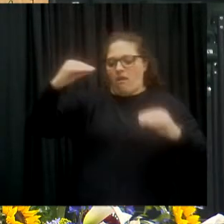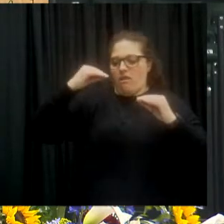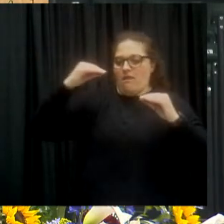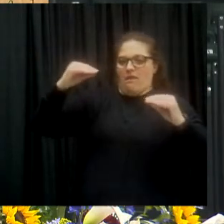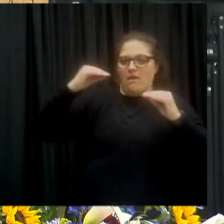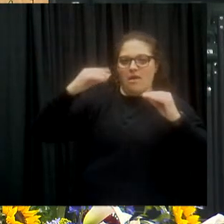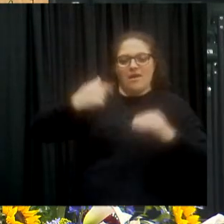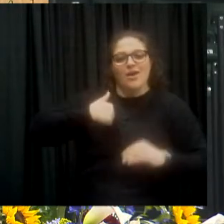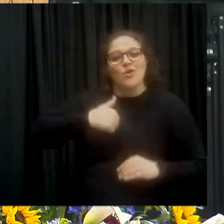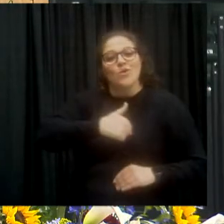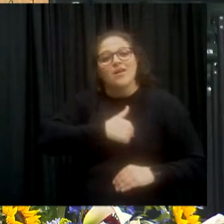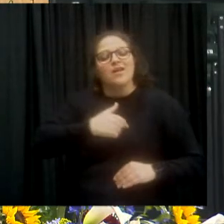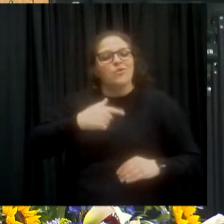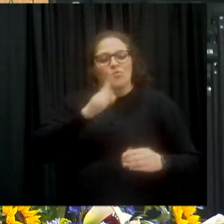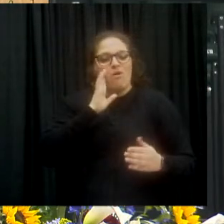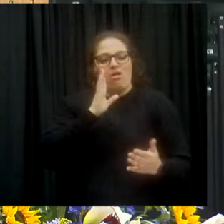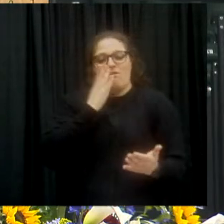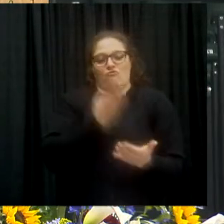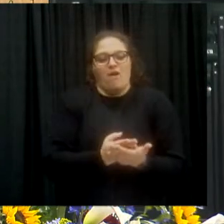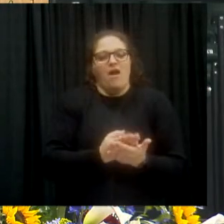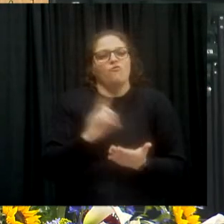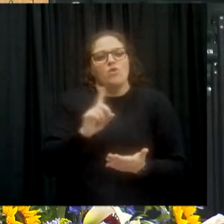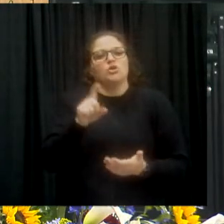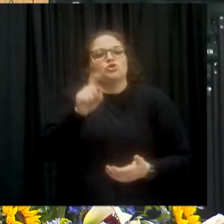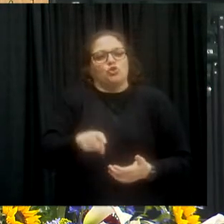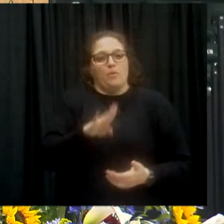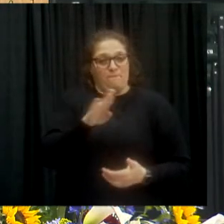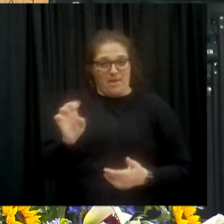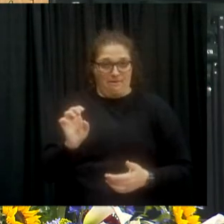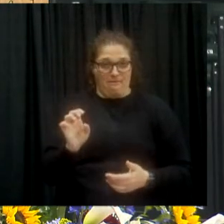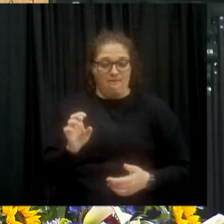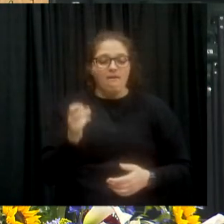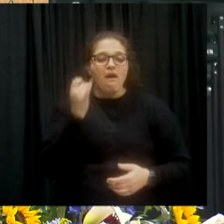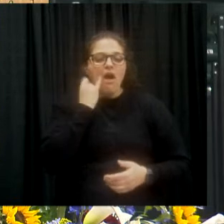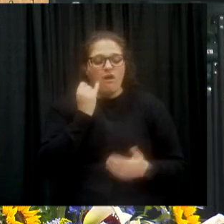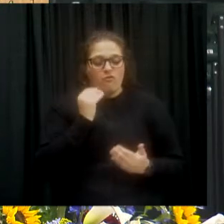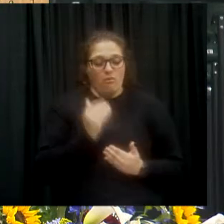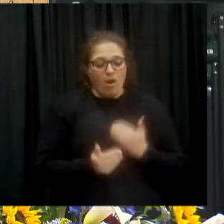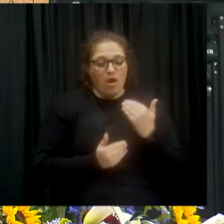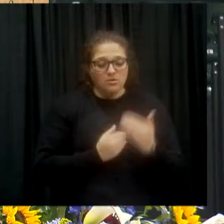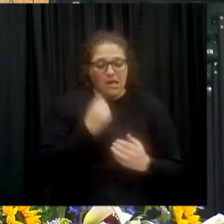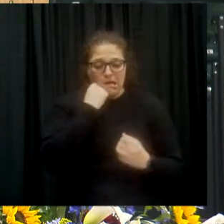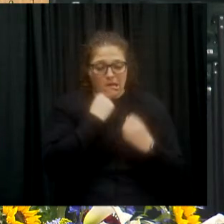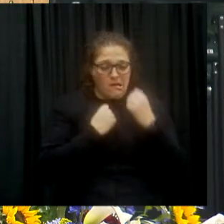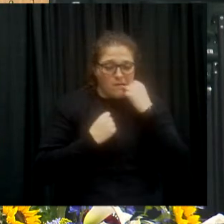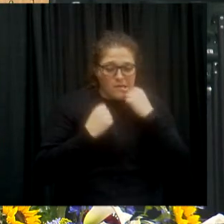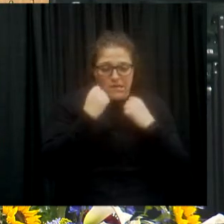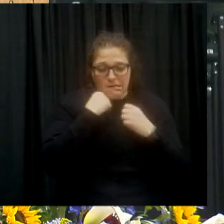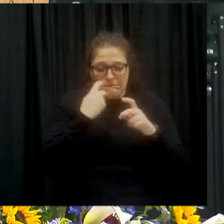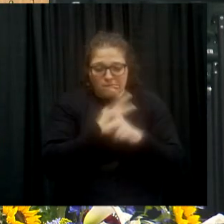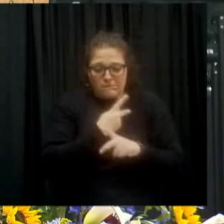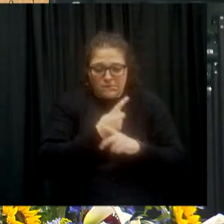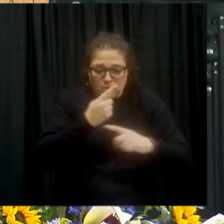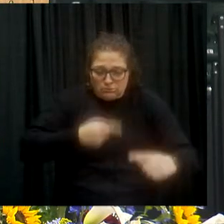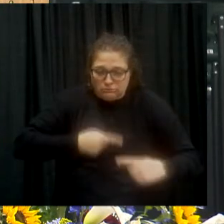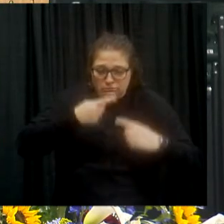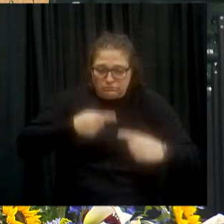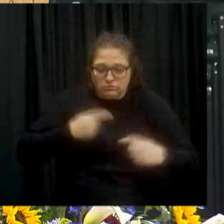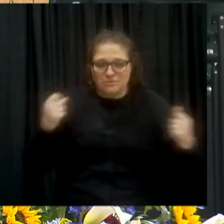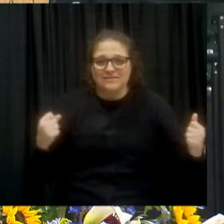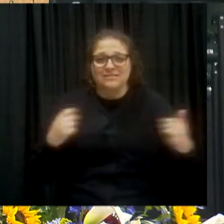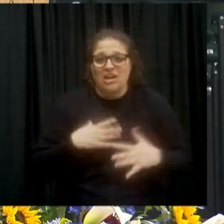said, you will always end up where you're supposed to be, even if the process of finding where that is can be